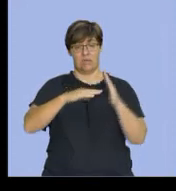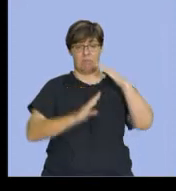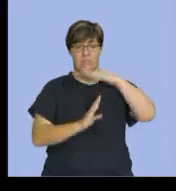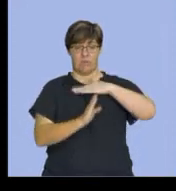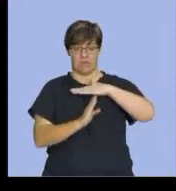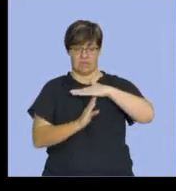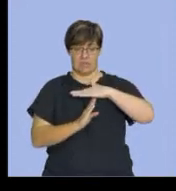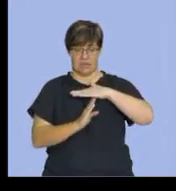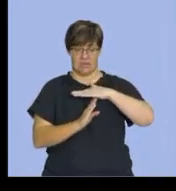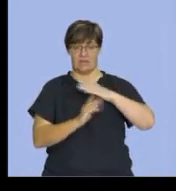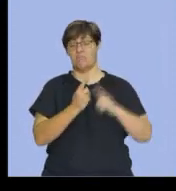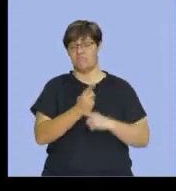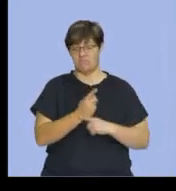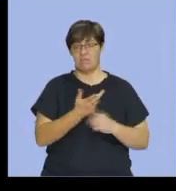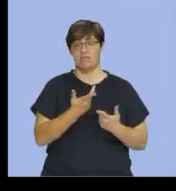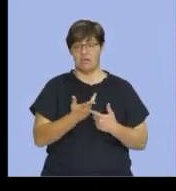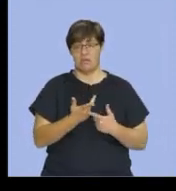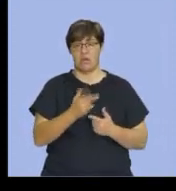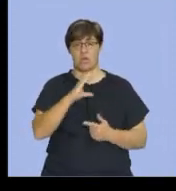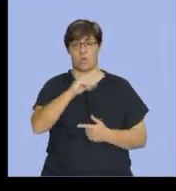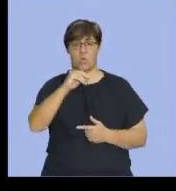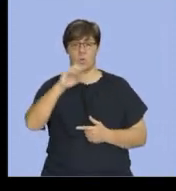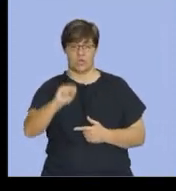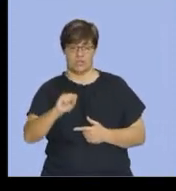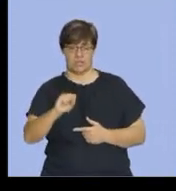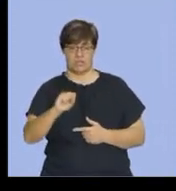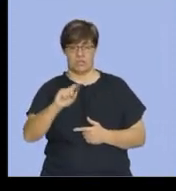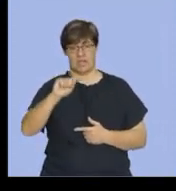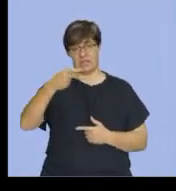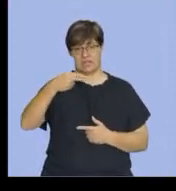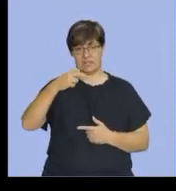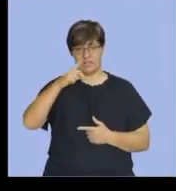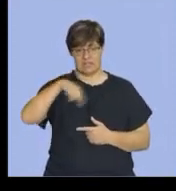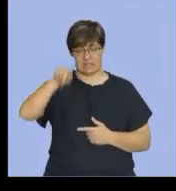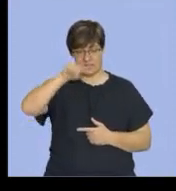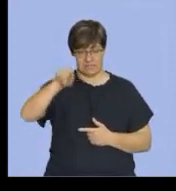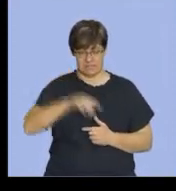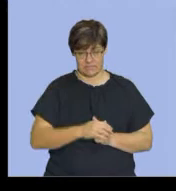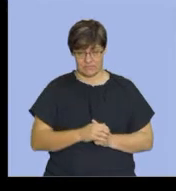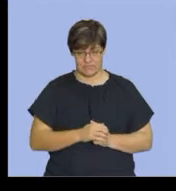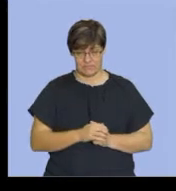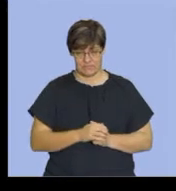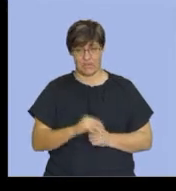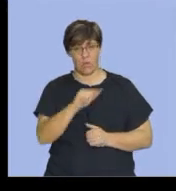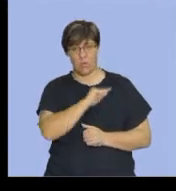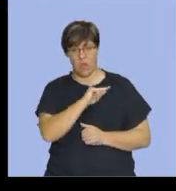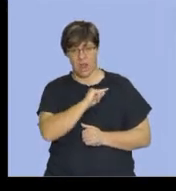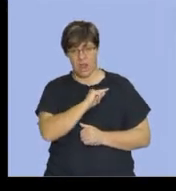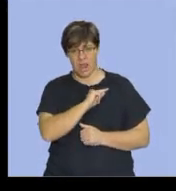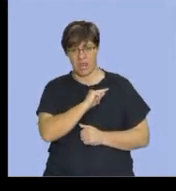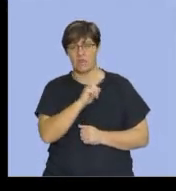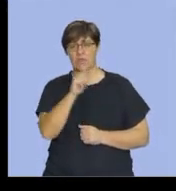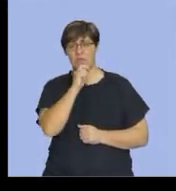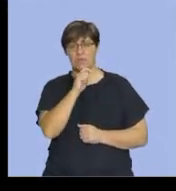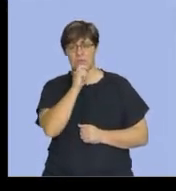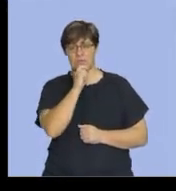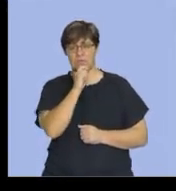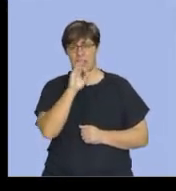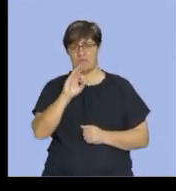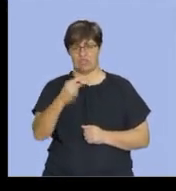FG cos theta, okay? Now, because we're using